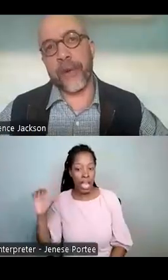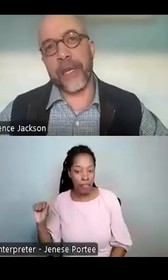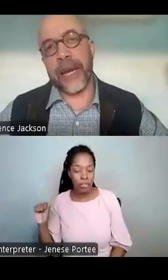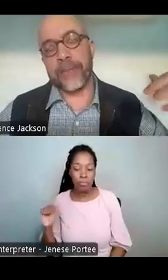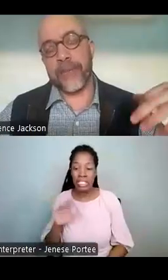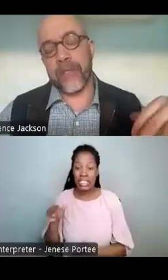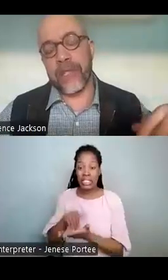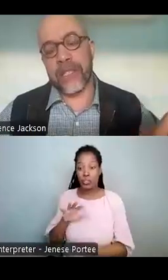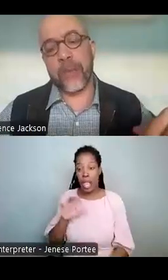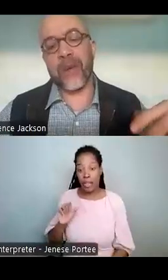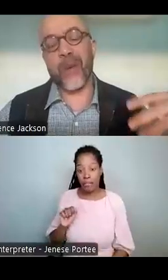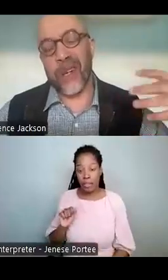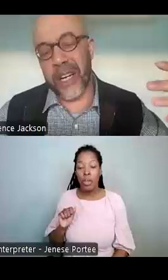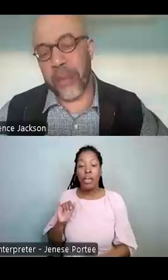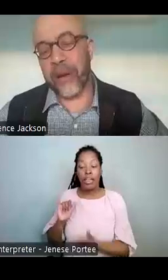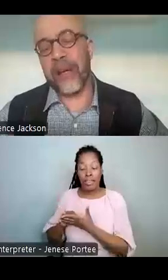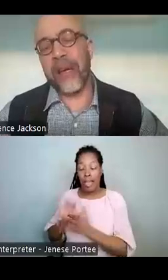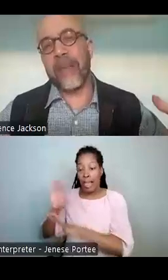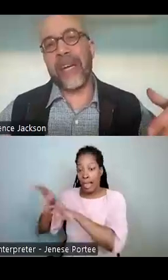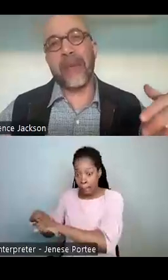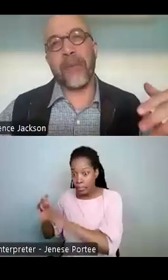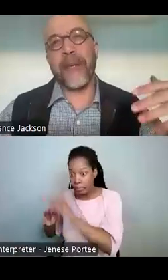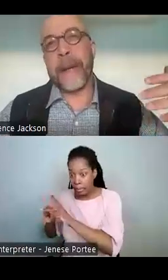that bring captives to the Chesapeake, we're talking about